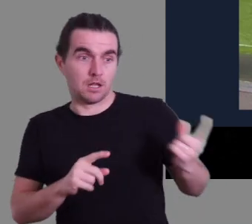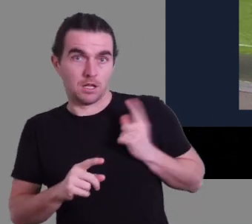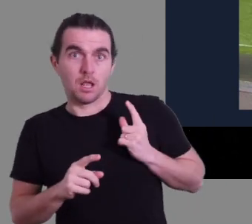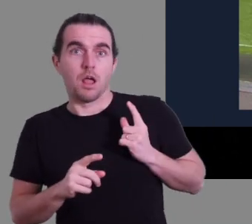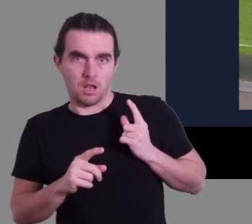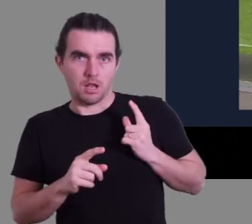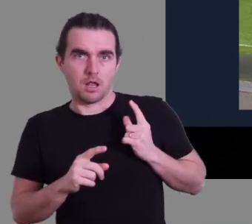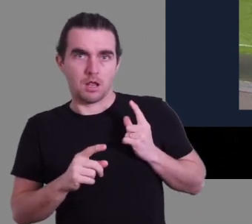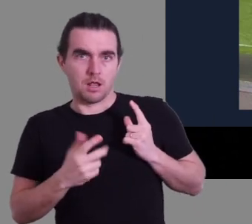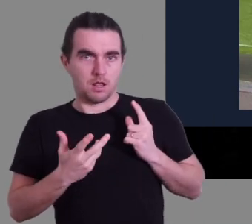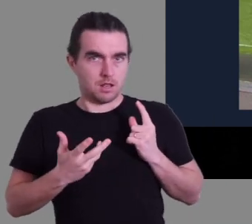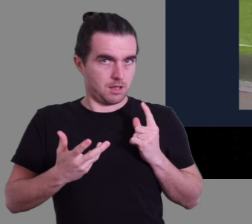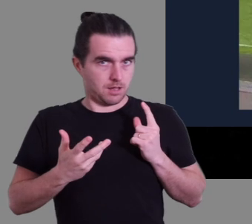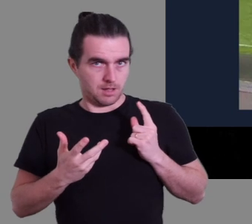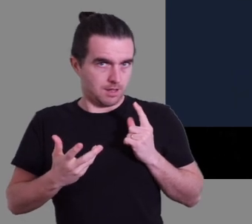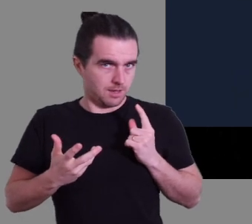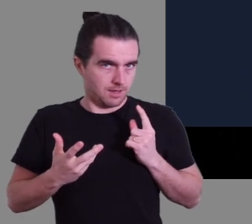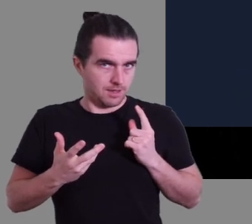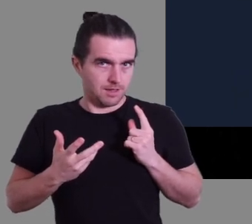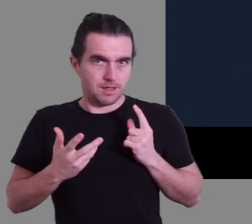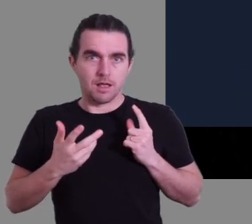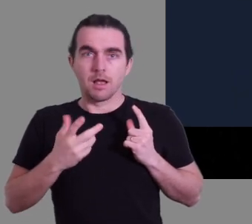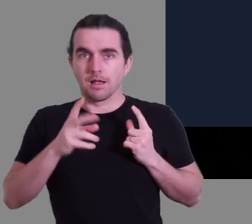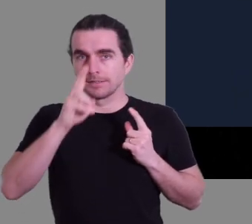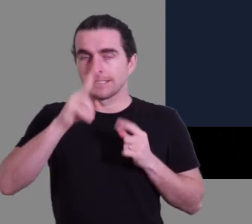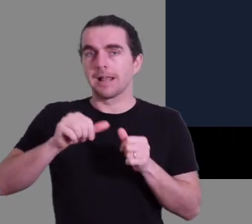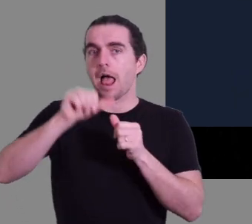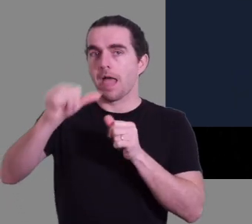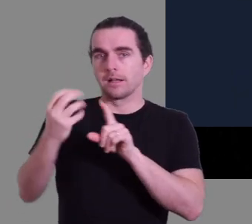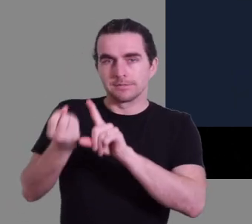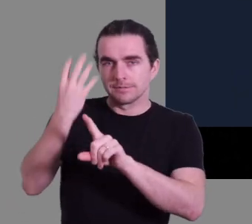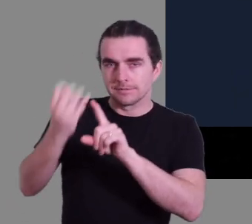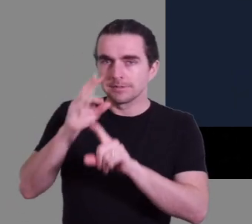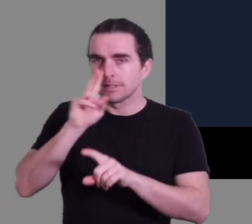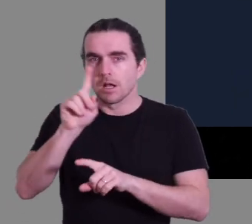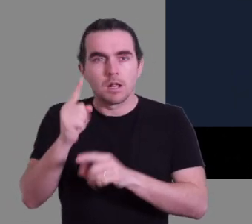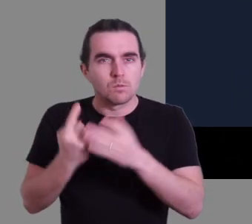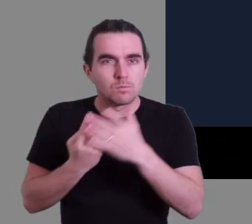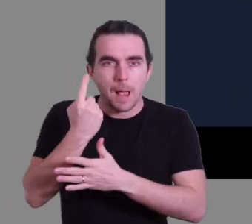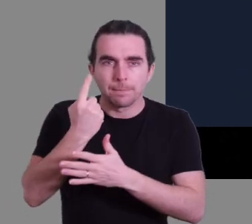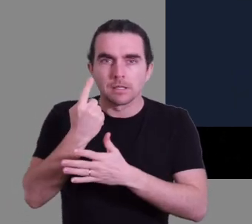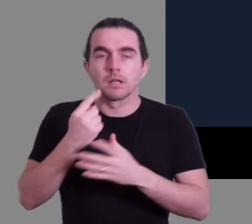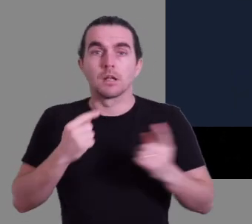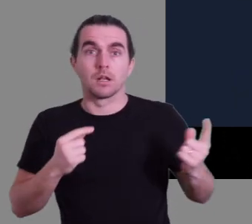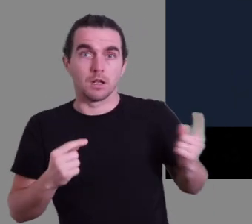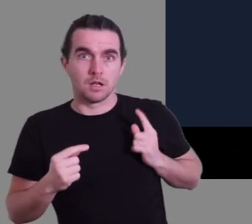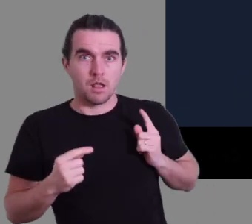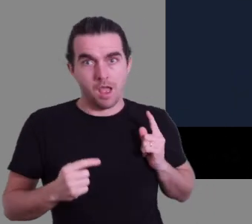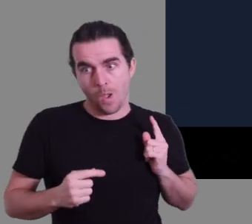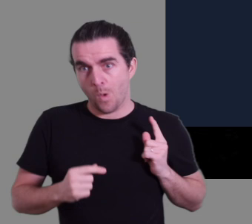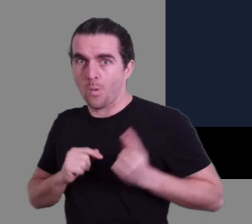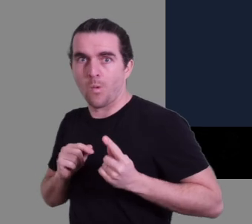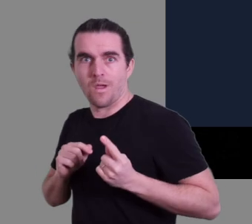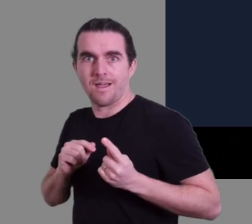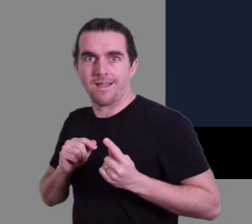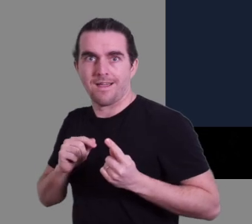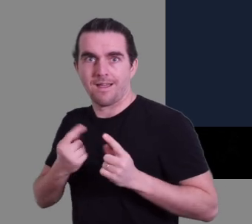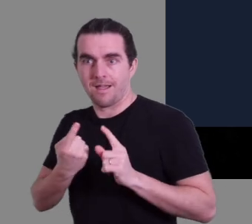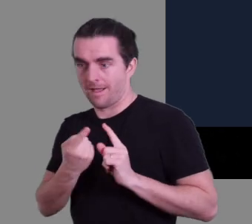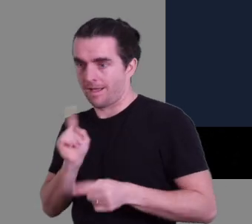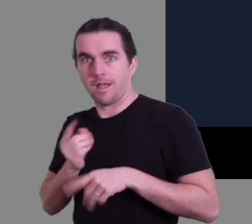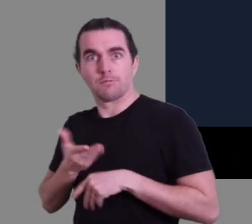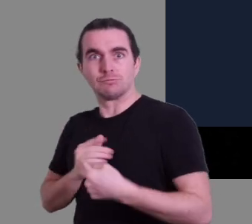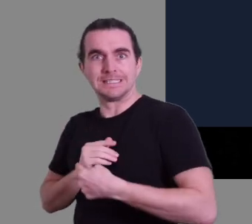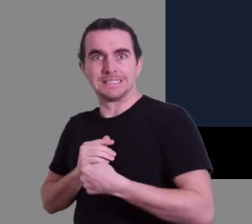sense, if we go to the next slides here, you can see what happens. He spins out, spins around the